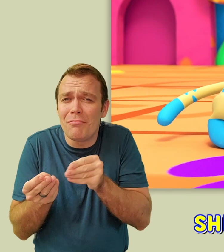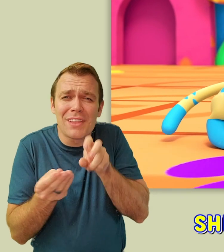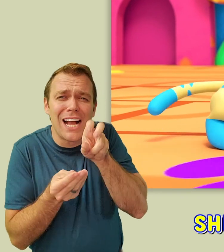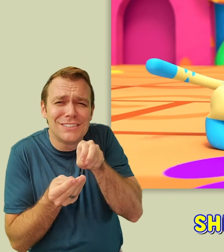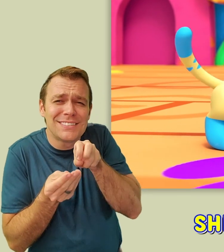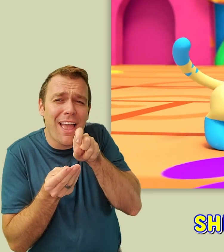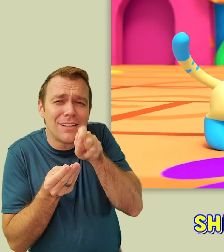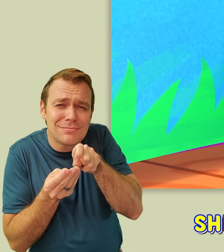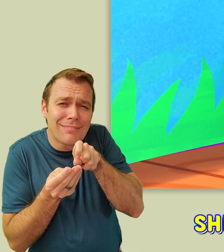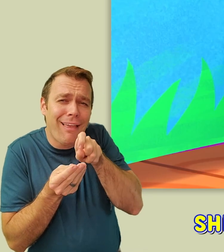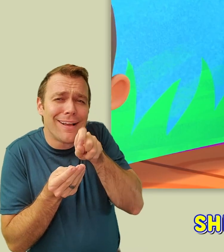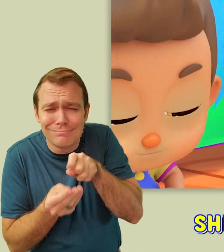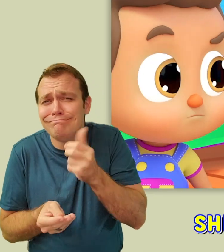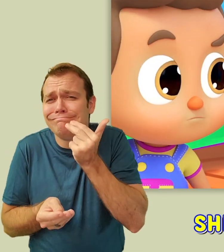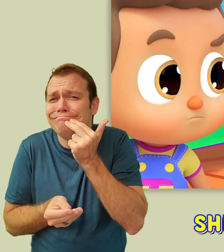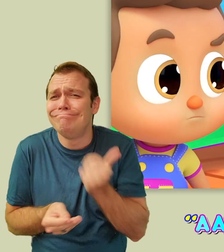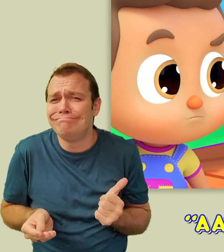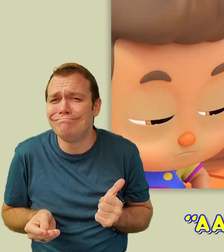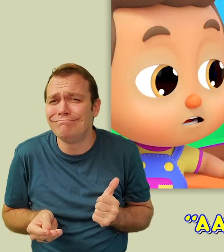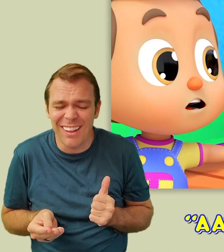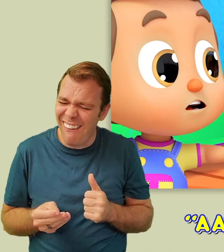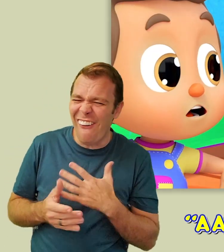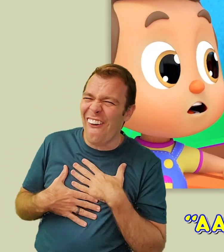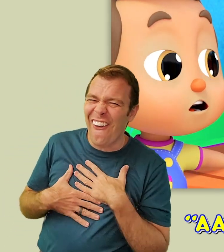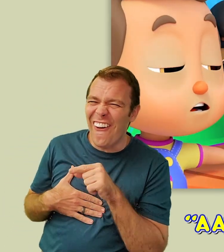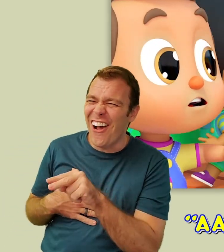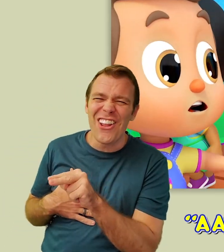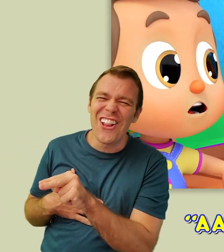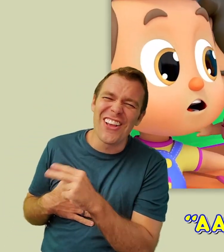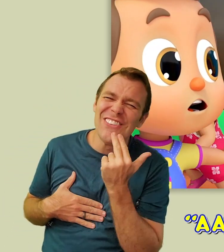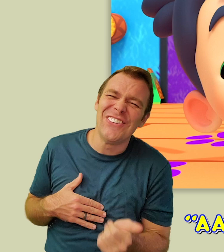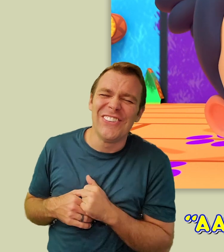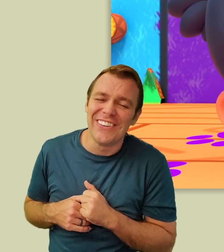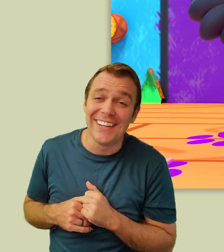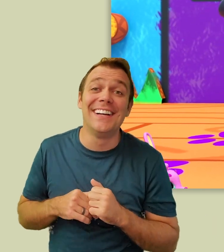She takes itty bitty bites. Oh, look at the bunny.